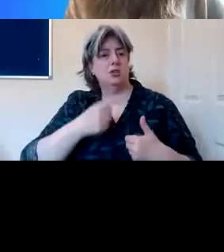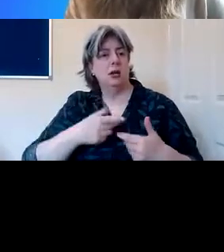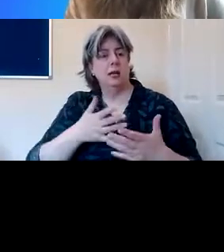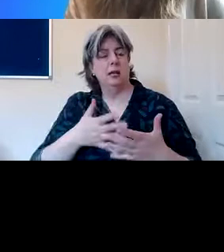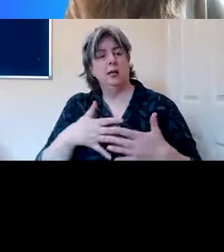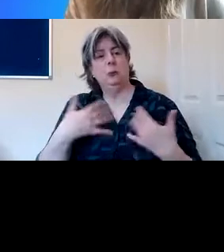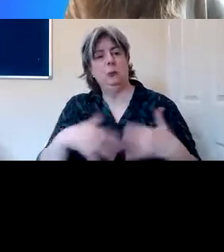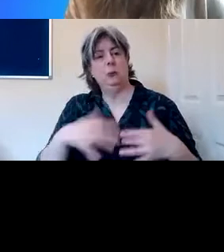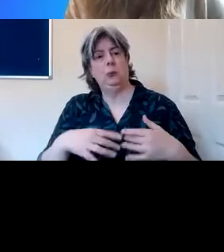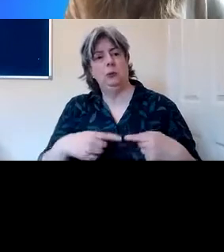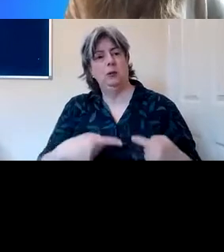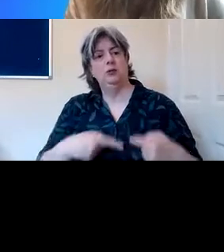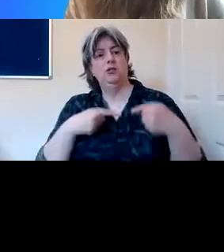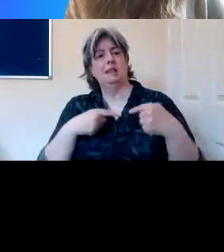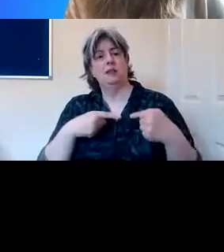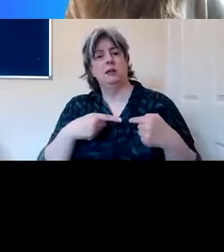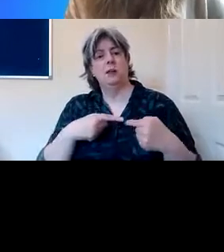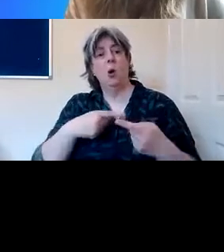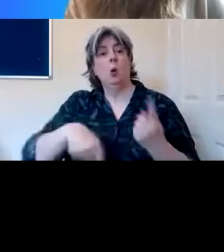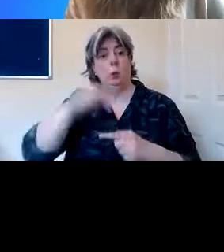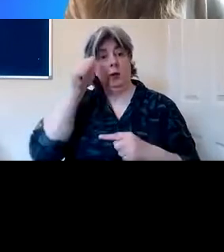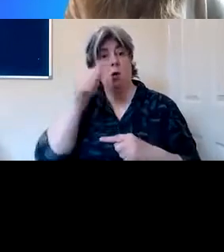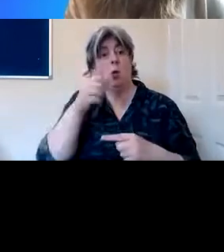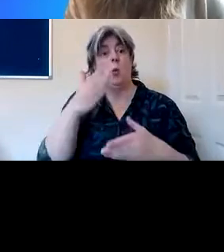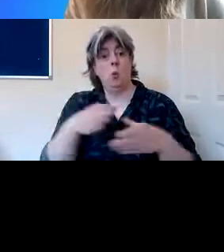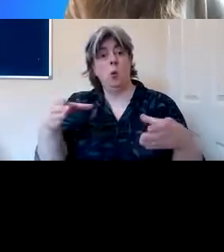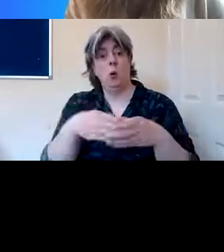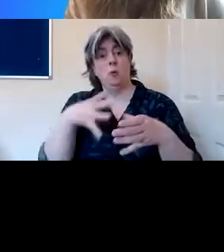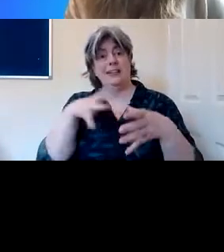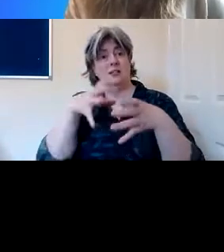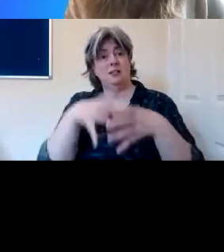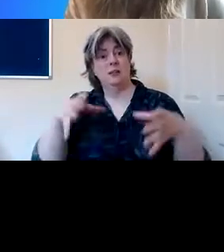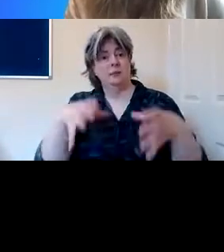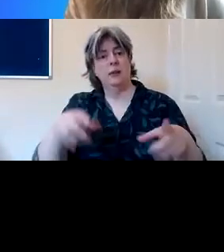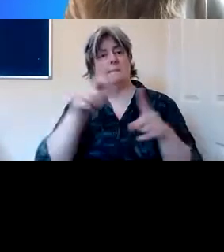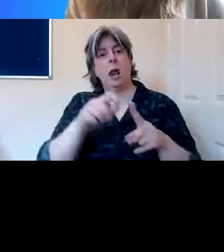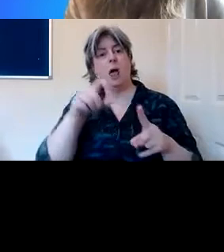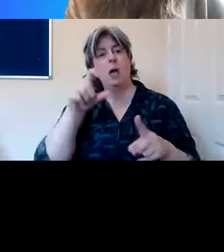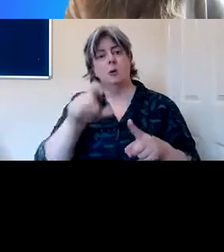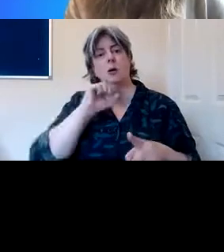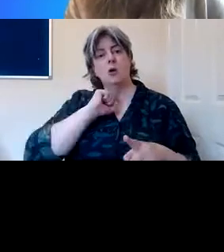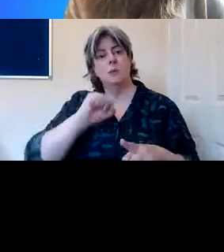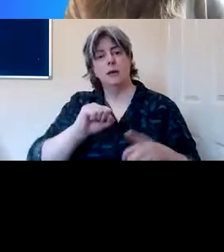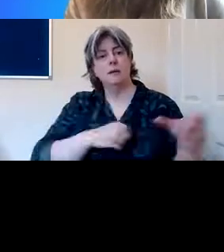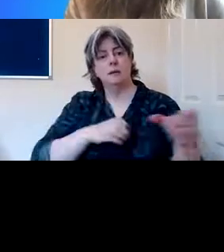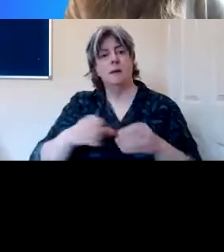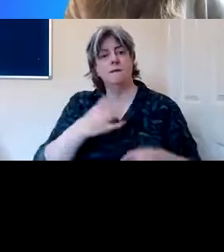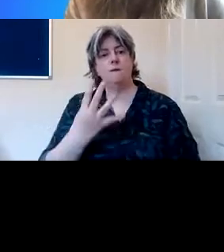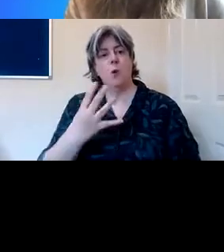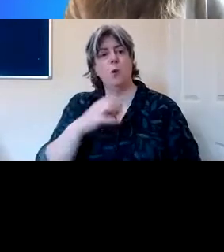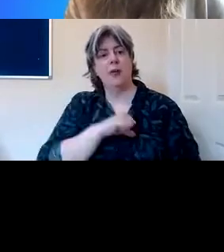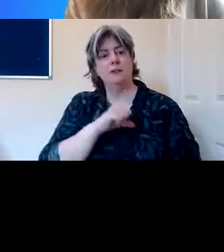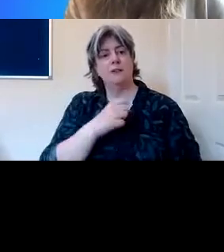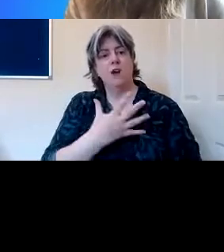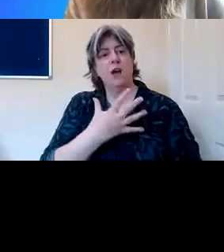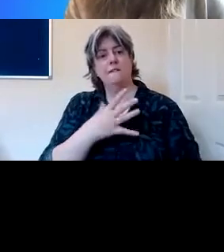challenging. We know we need to boost the workforce, and in our manifesto, Plaid is making a commitment to employ 4,500 extra teachers over